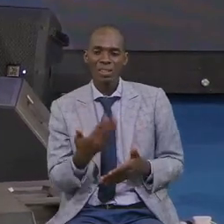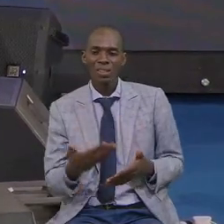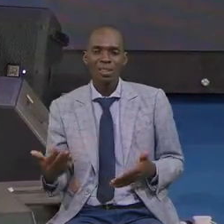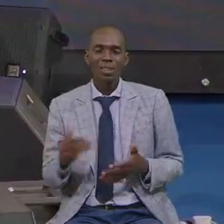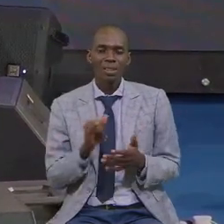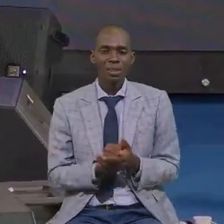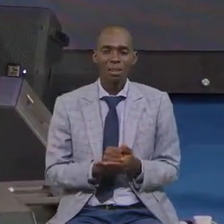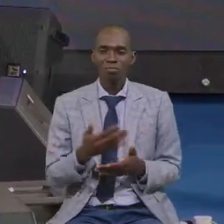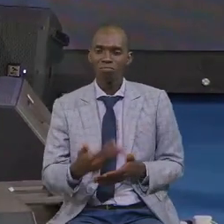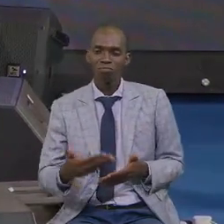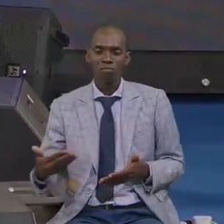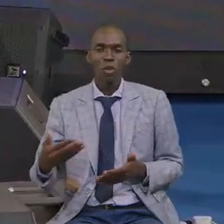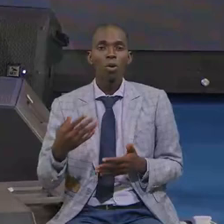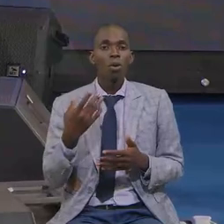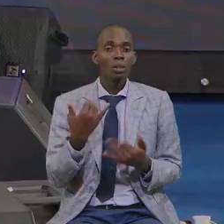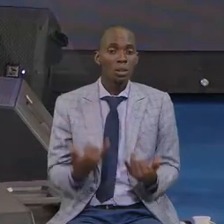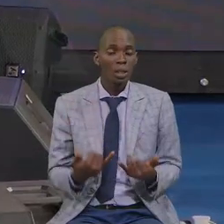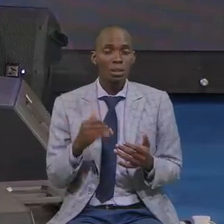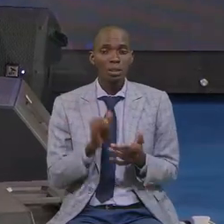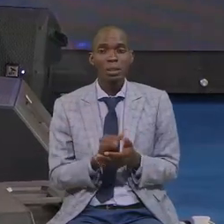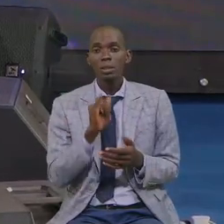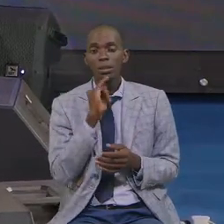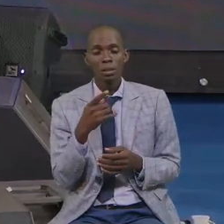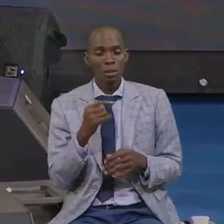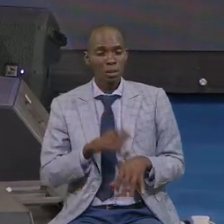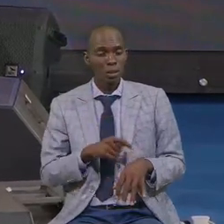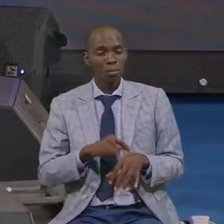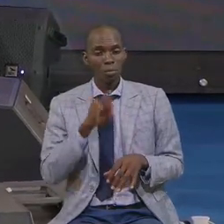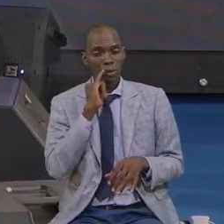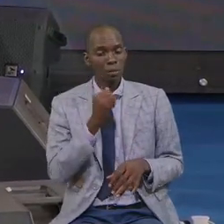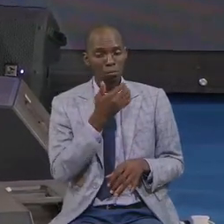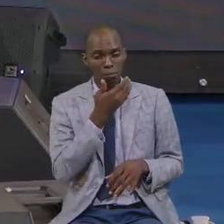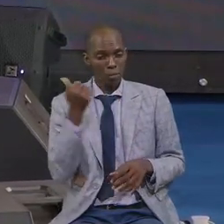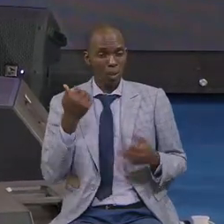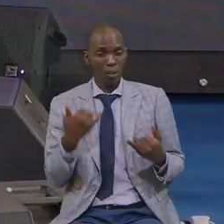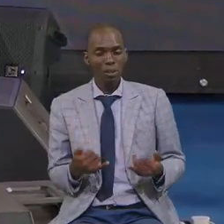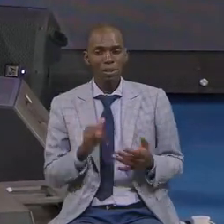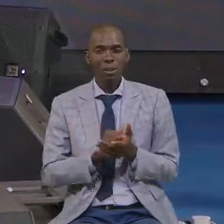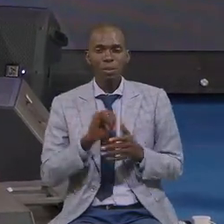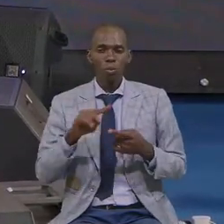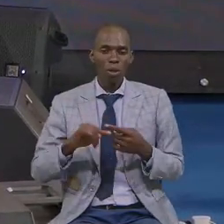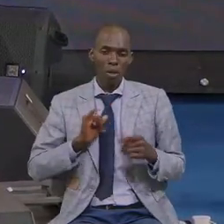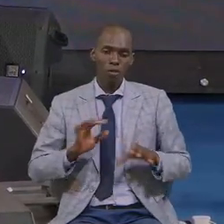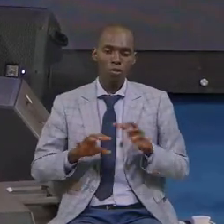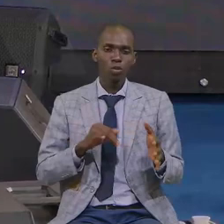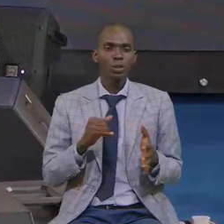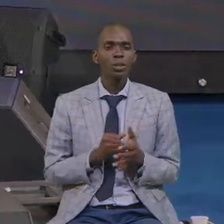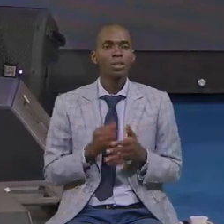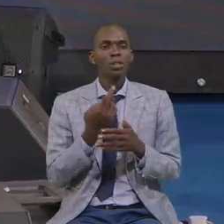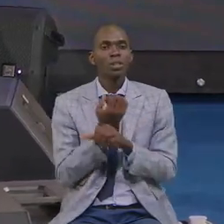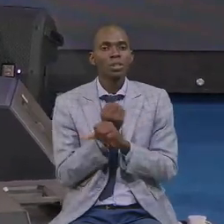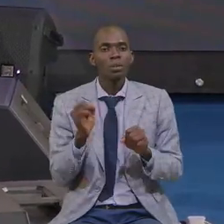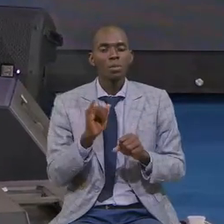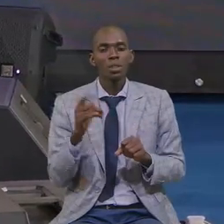weapon, while the iron is hot, that's when I beat it to shame, redeeming